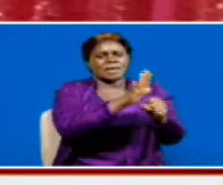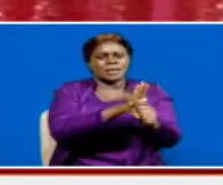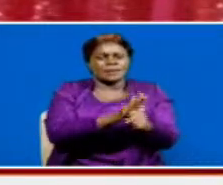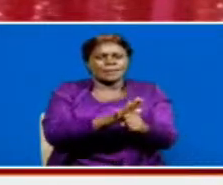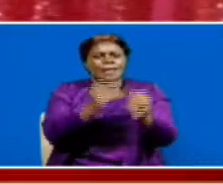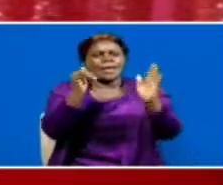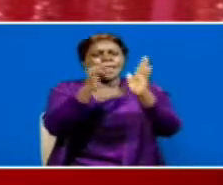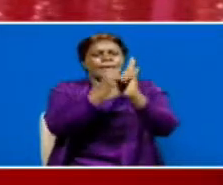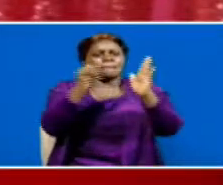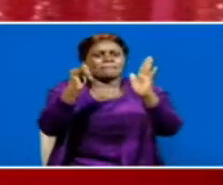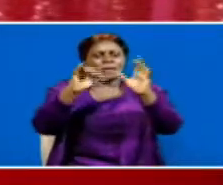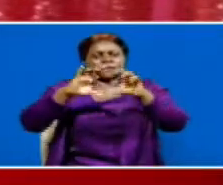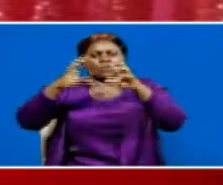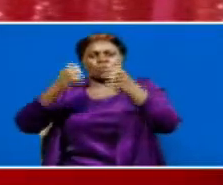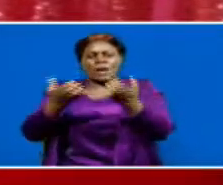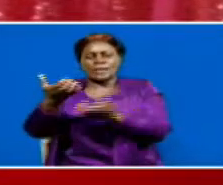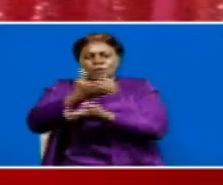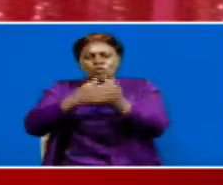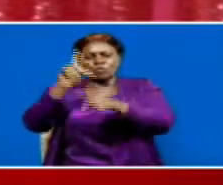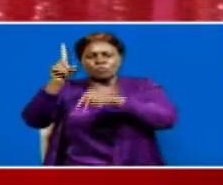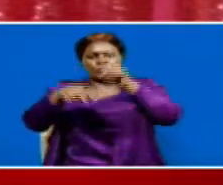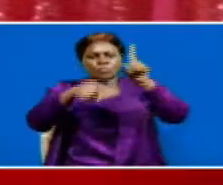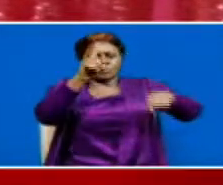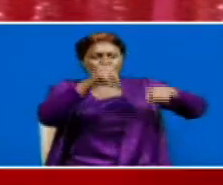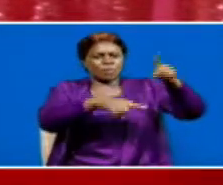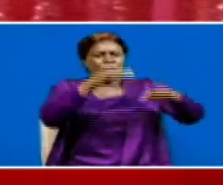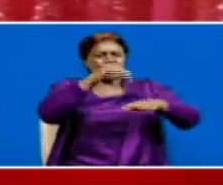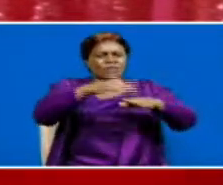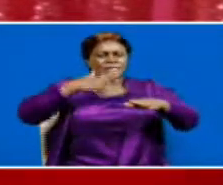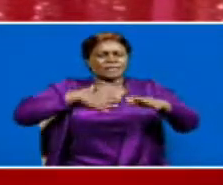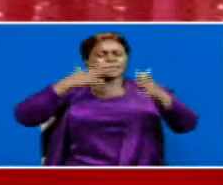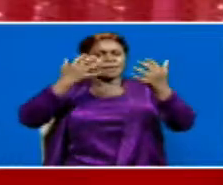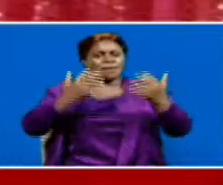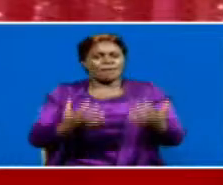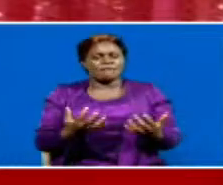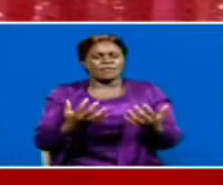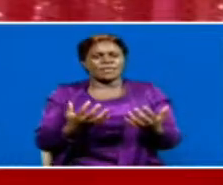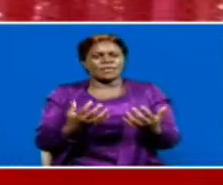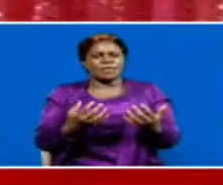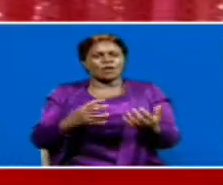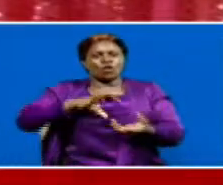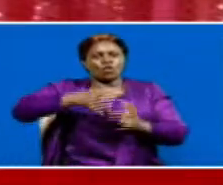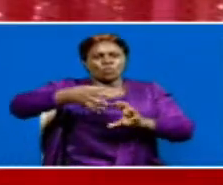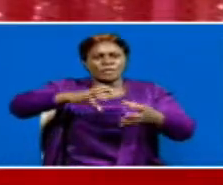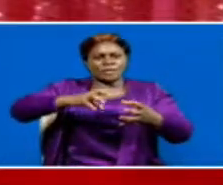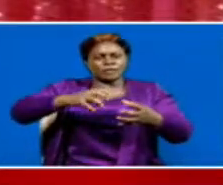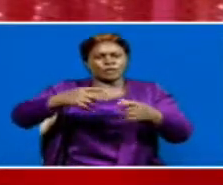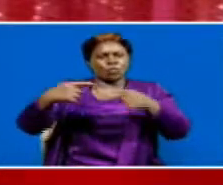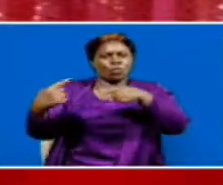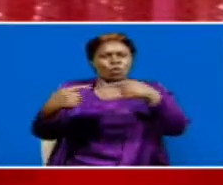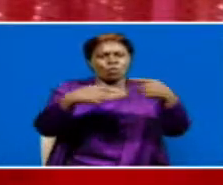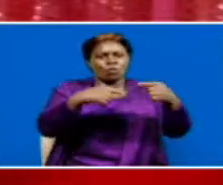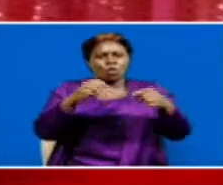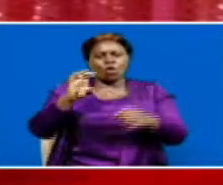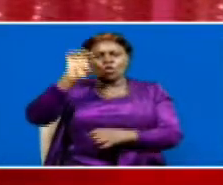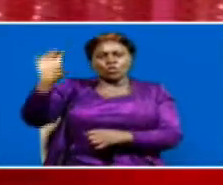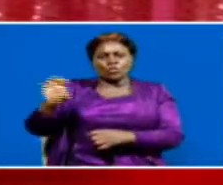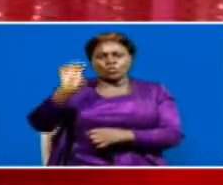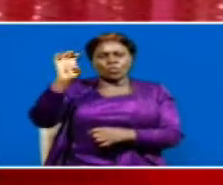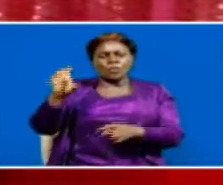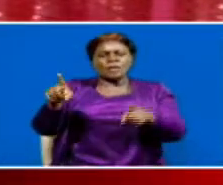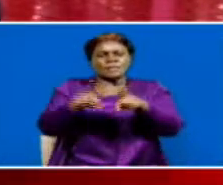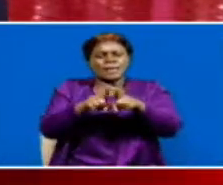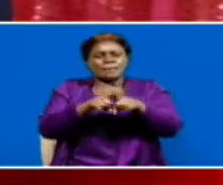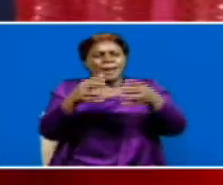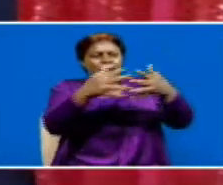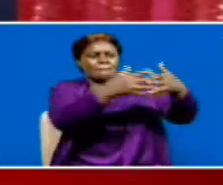The impact of global economic dynamics adversely affected us, compounded by the war in Europe, rising interest rates